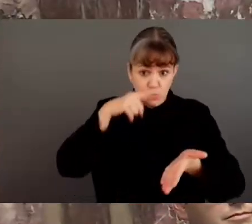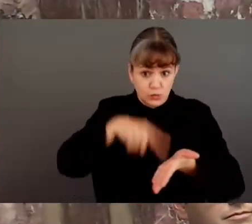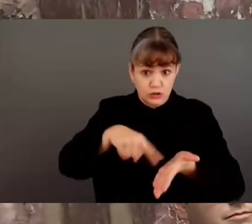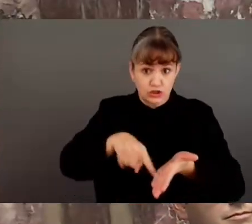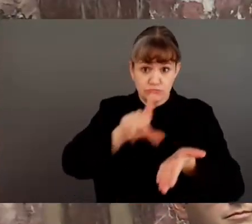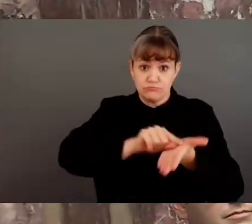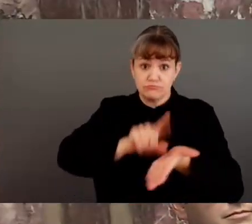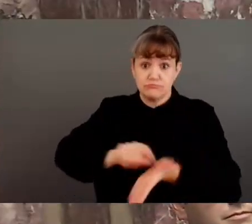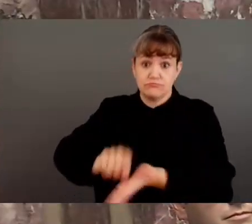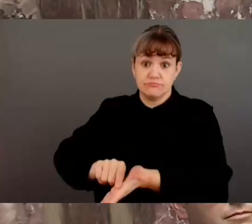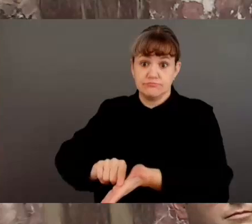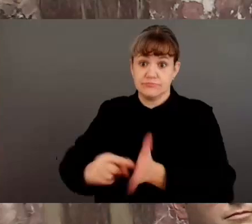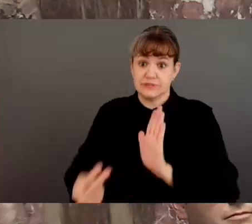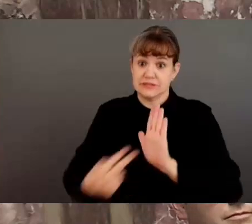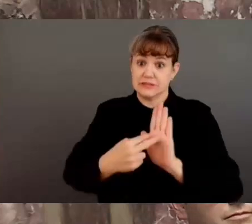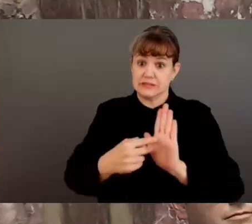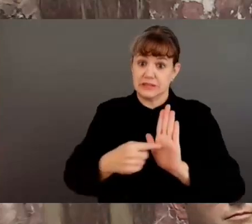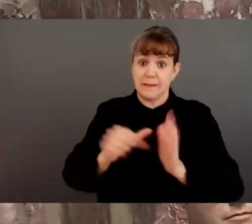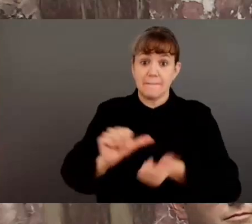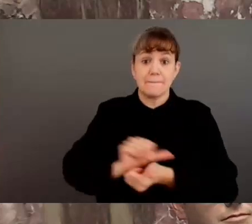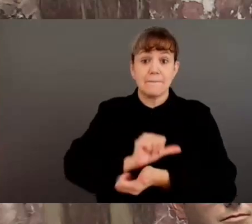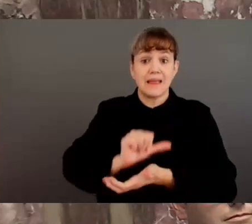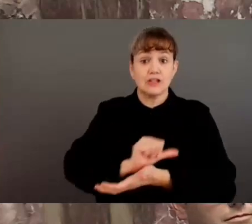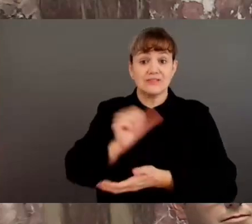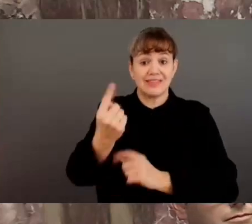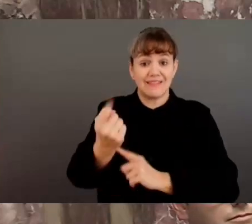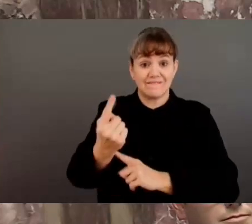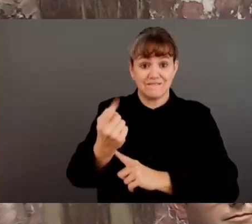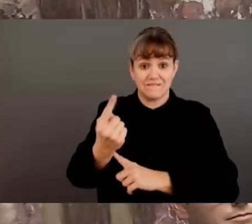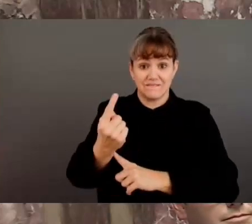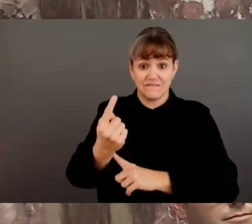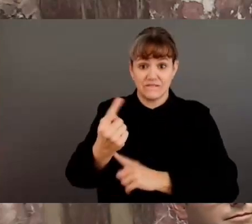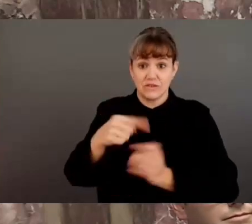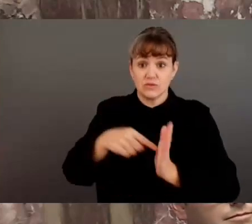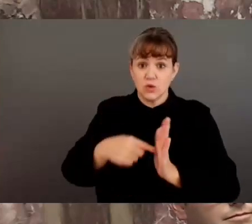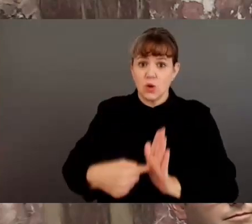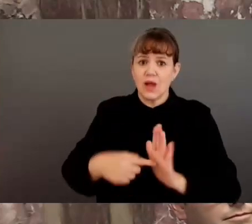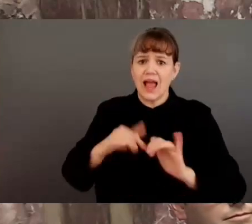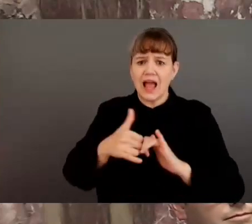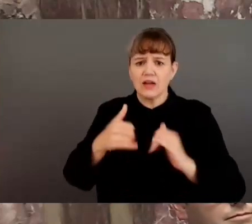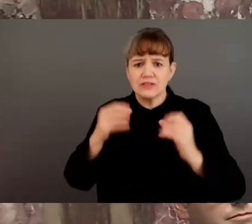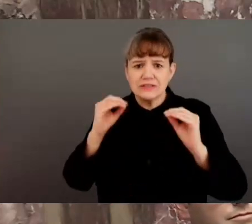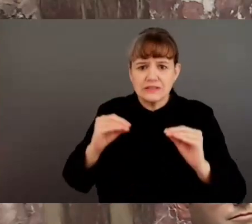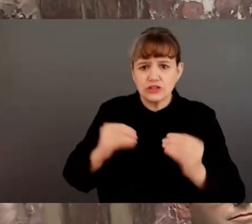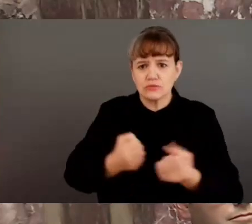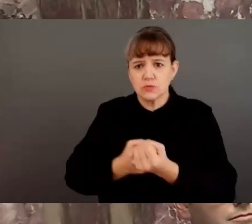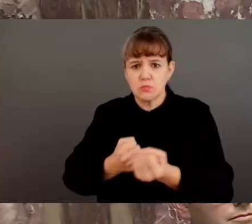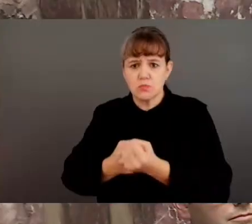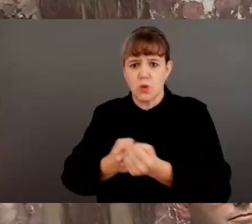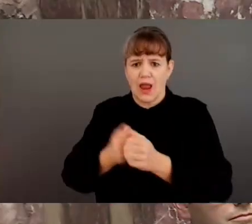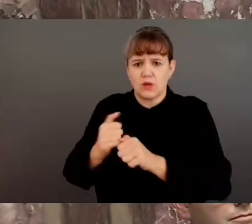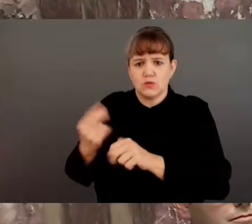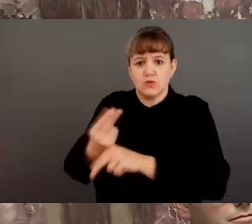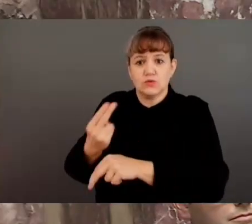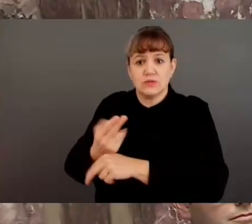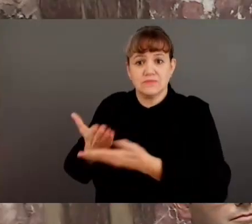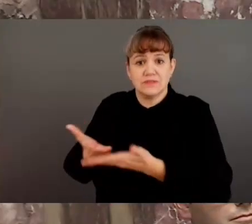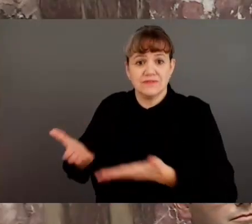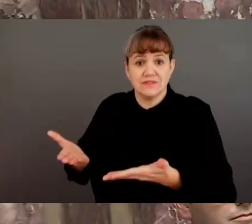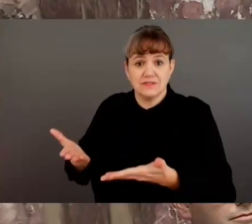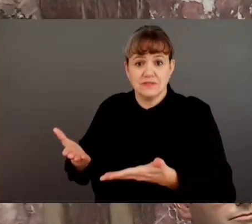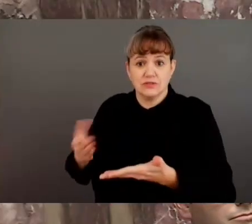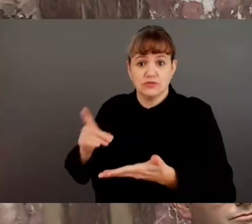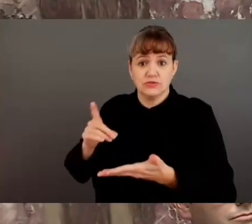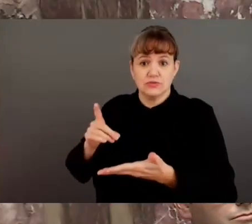teaches kids supporting safer substance use. With the greatest of respect, it is being taught in